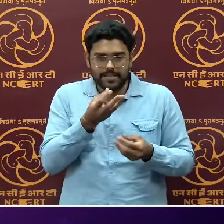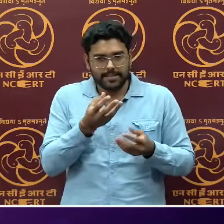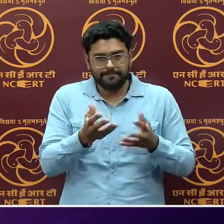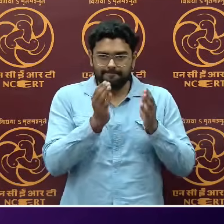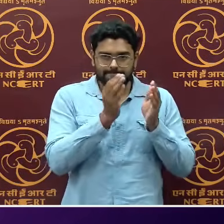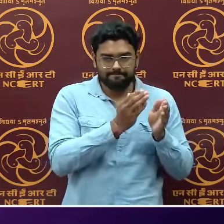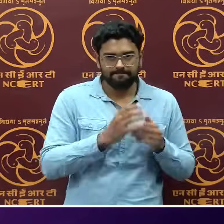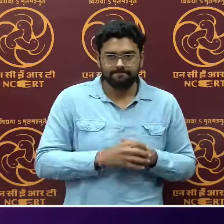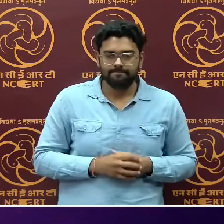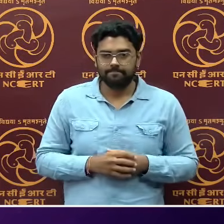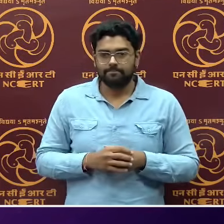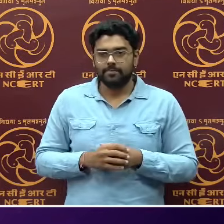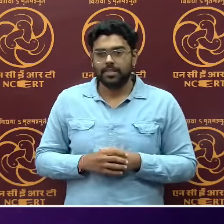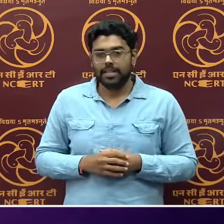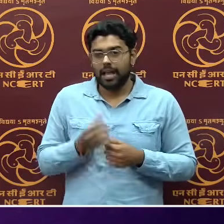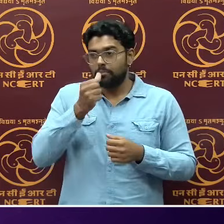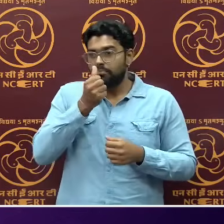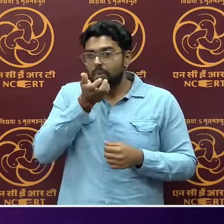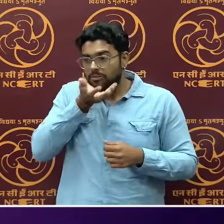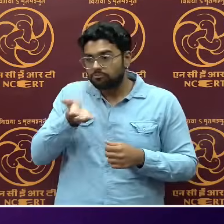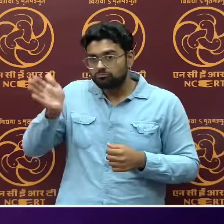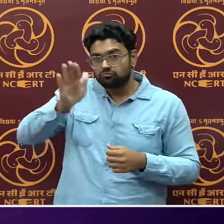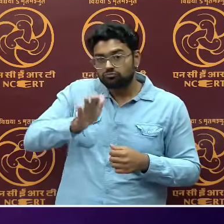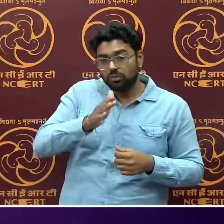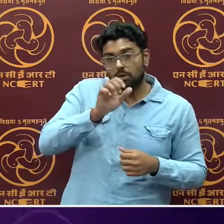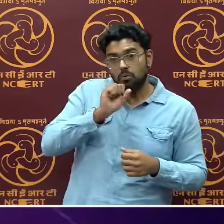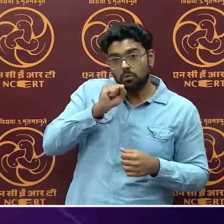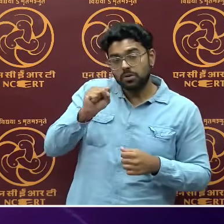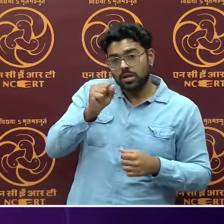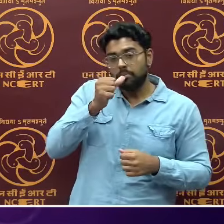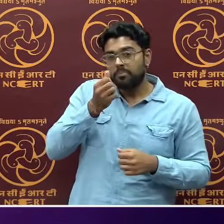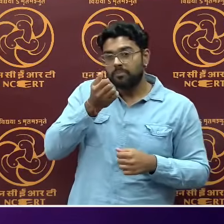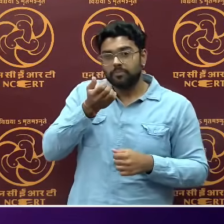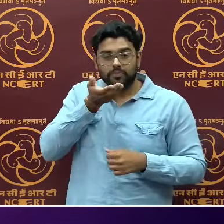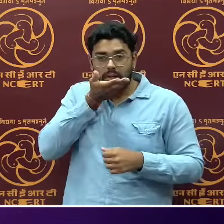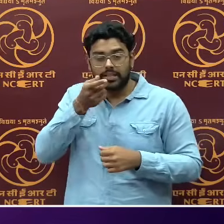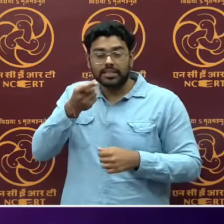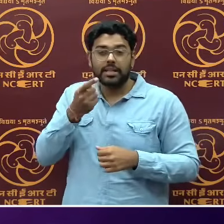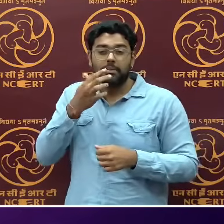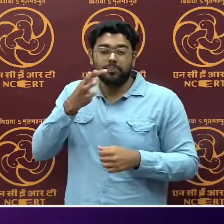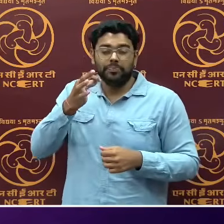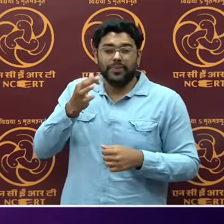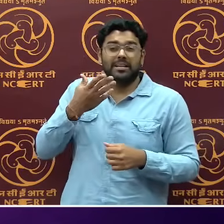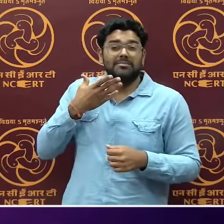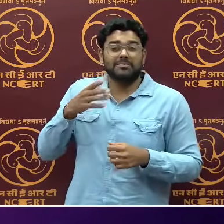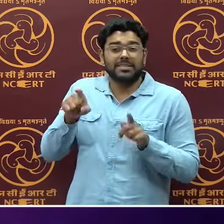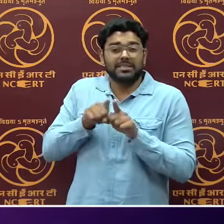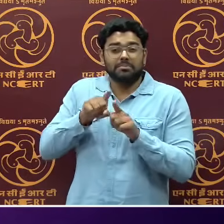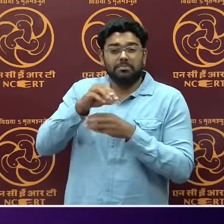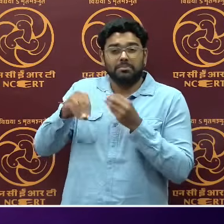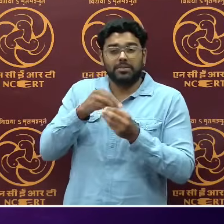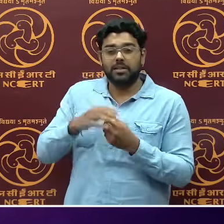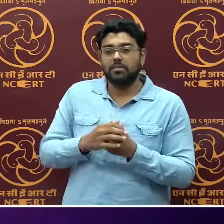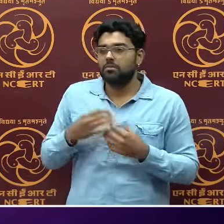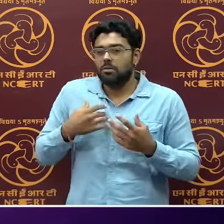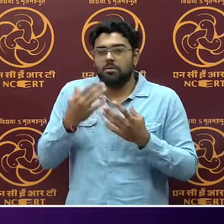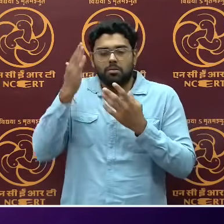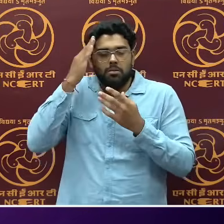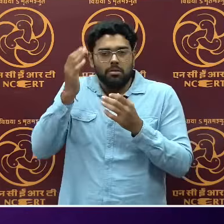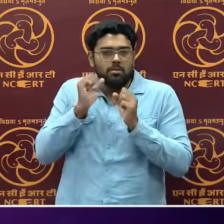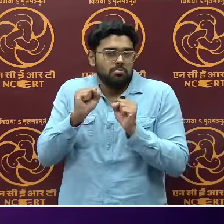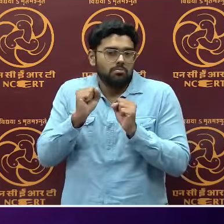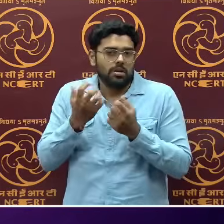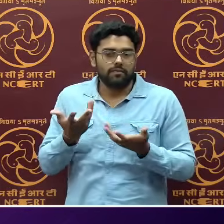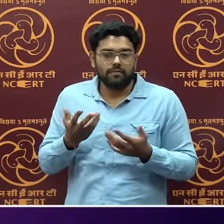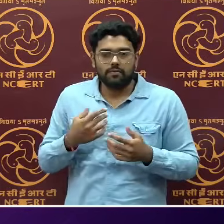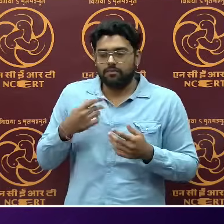mixture. Sea water again, sea water is salty. What all salt is mixed in water? We are not able to tell. We just